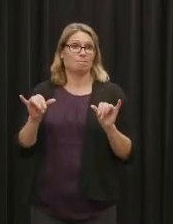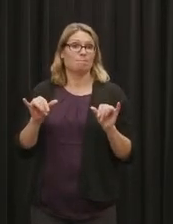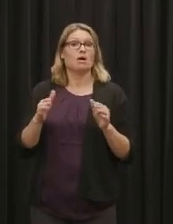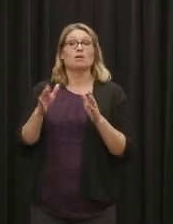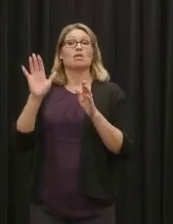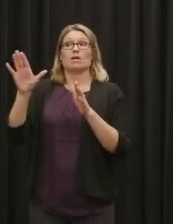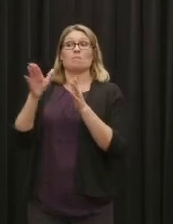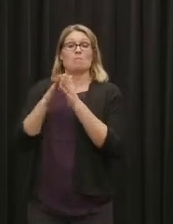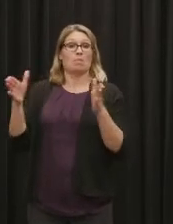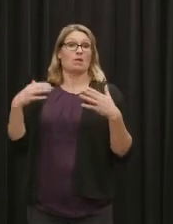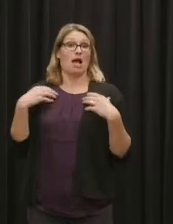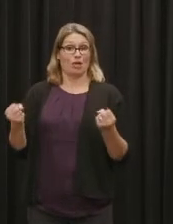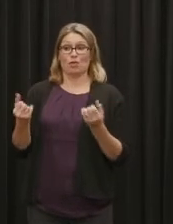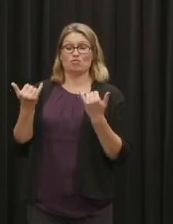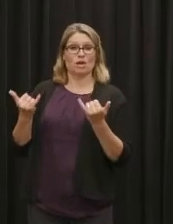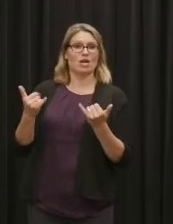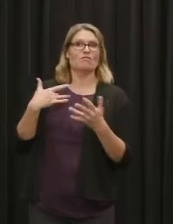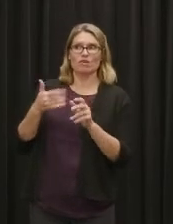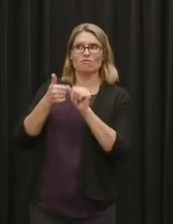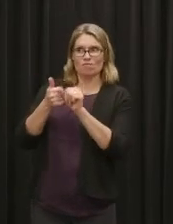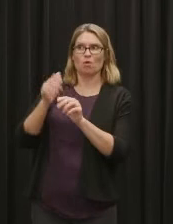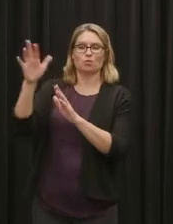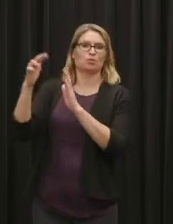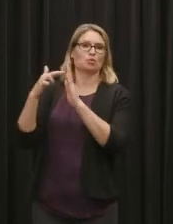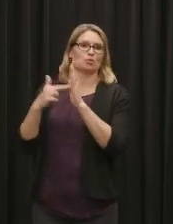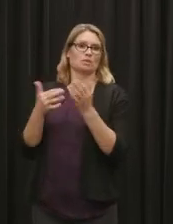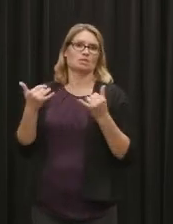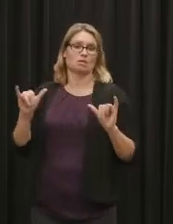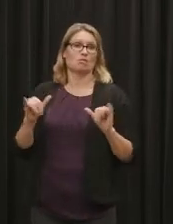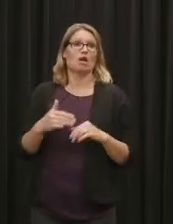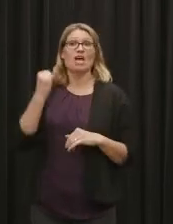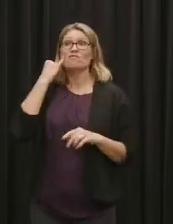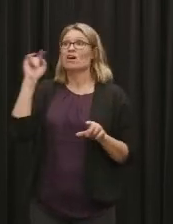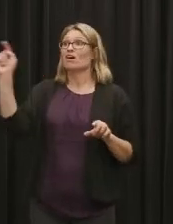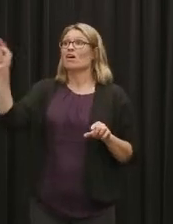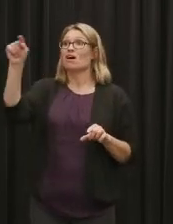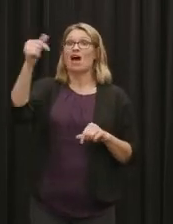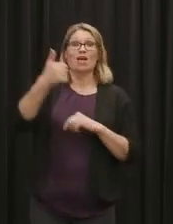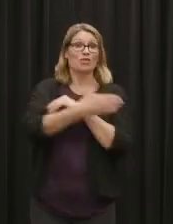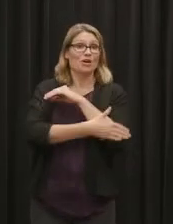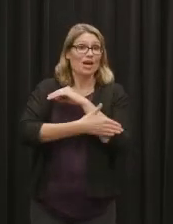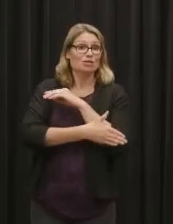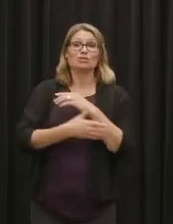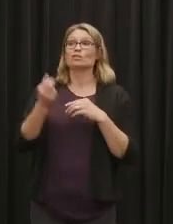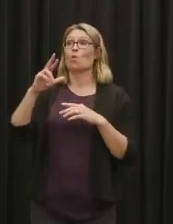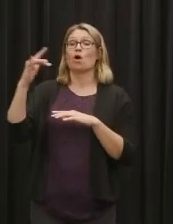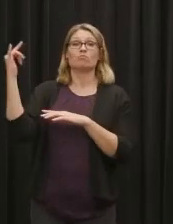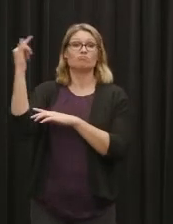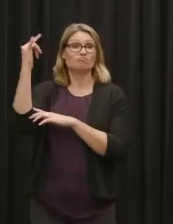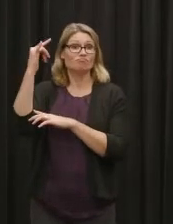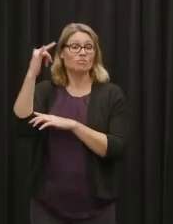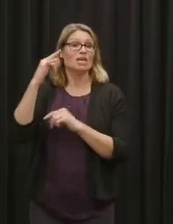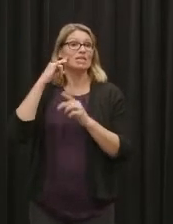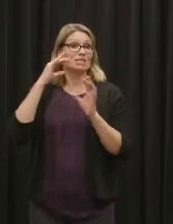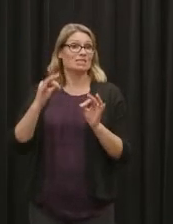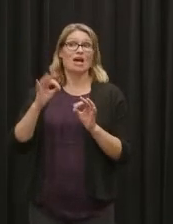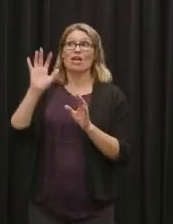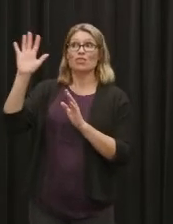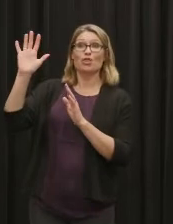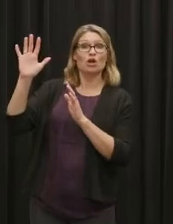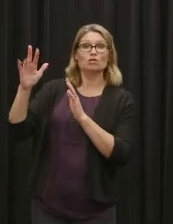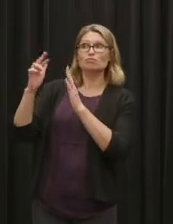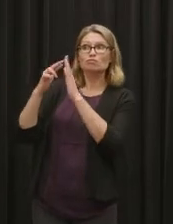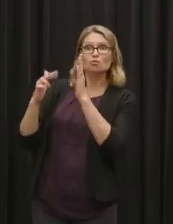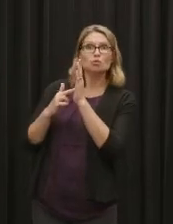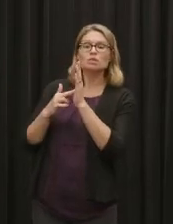the public health measures that are in place right now. If other countries or airlines, et cetera, decide to impose different types